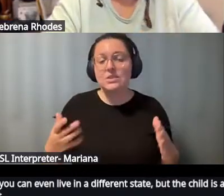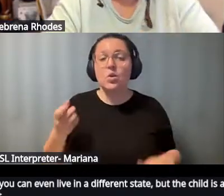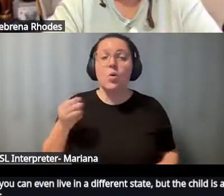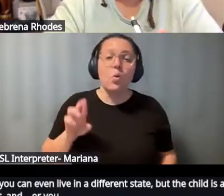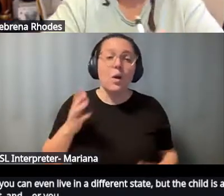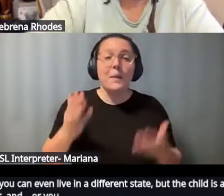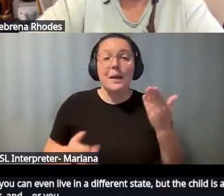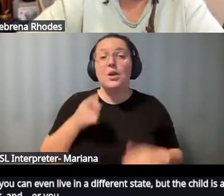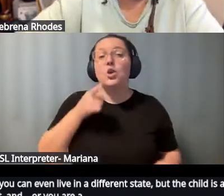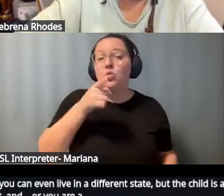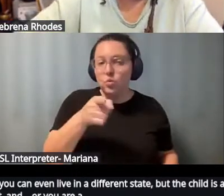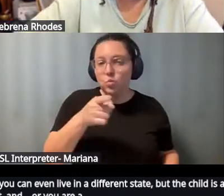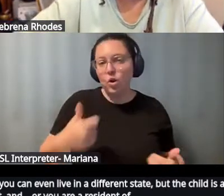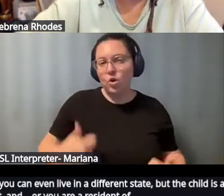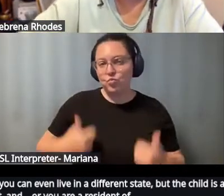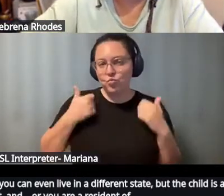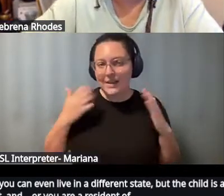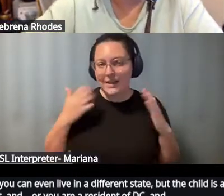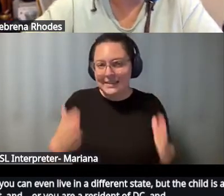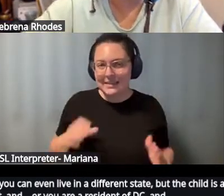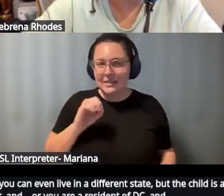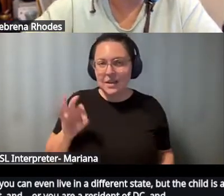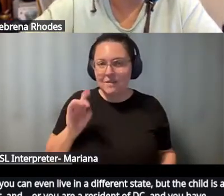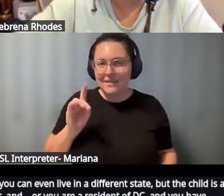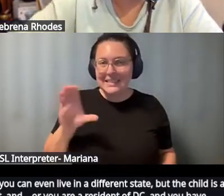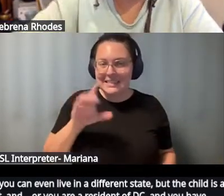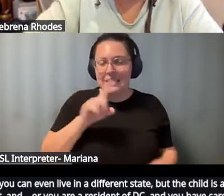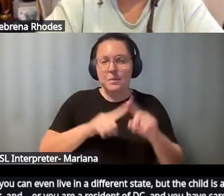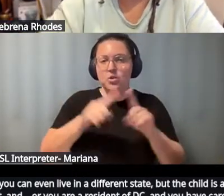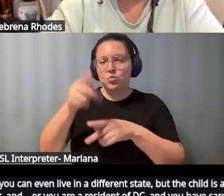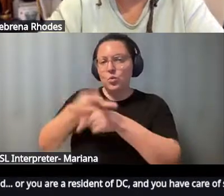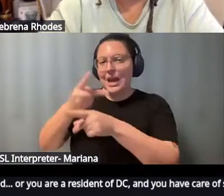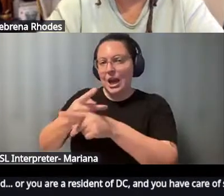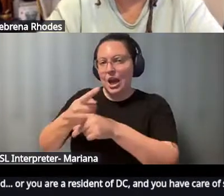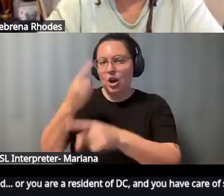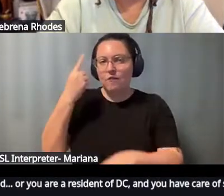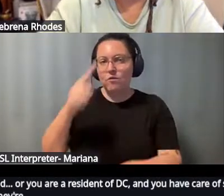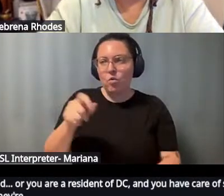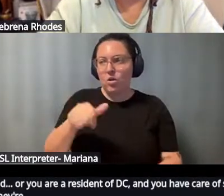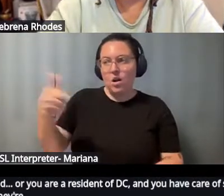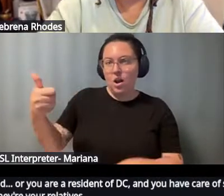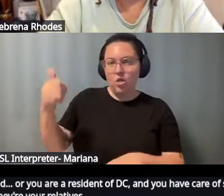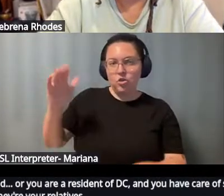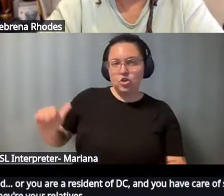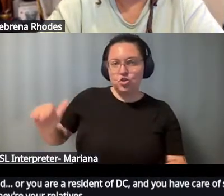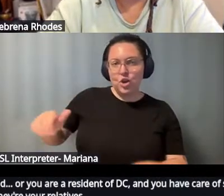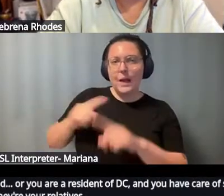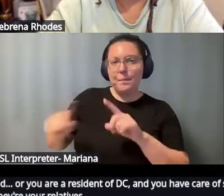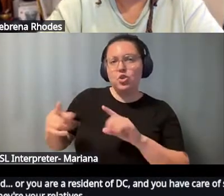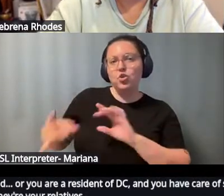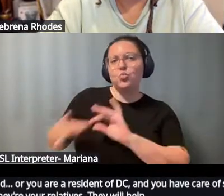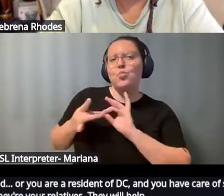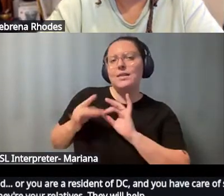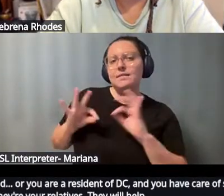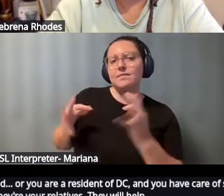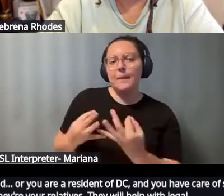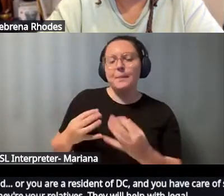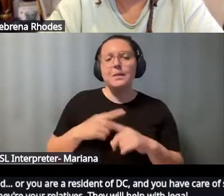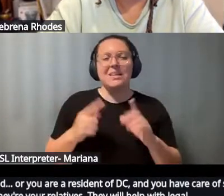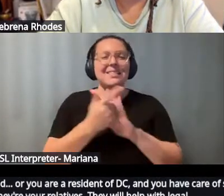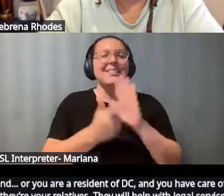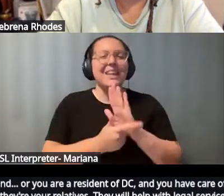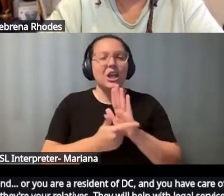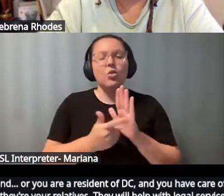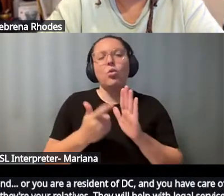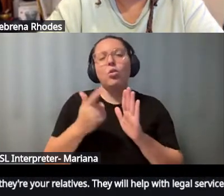a resident of DC and you have care of someone else's, but they're your relatives. They will help with legal services, giving you all